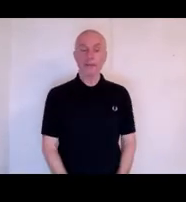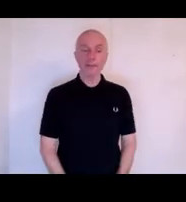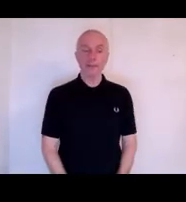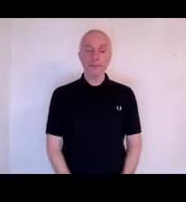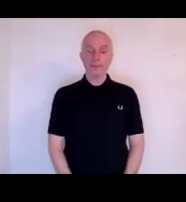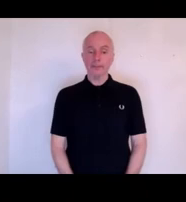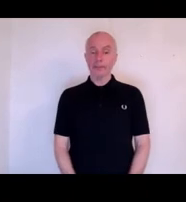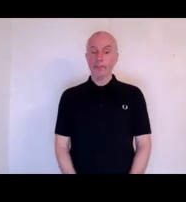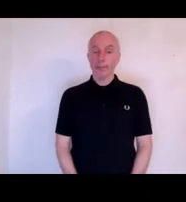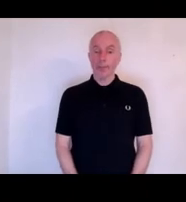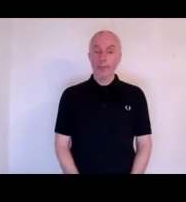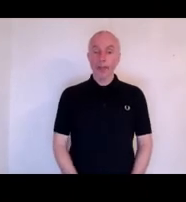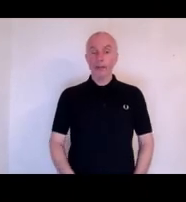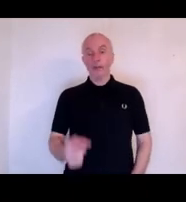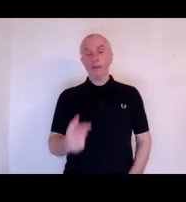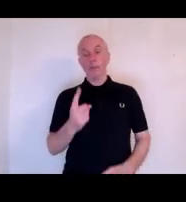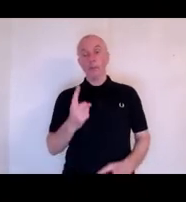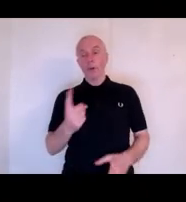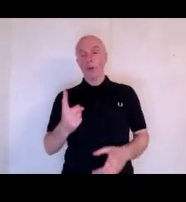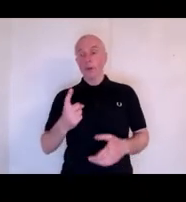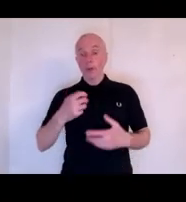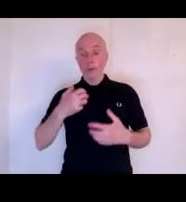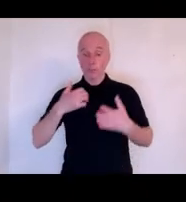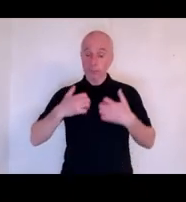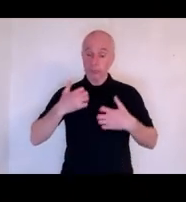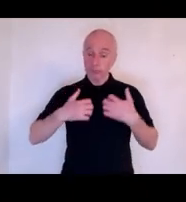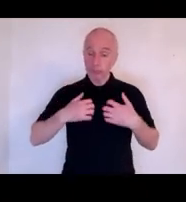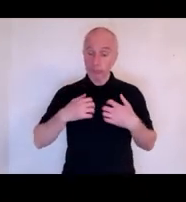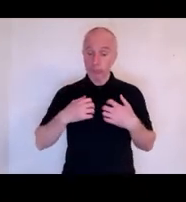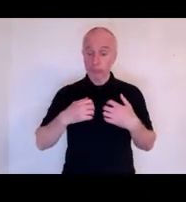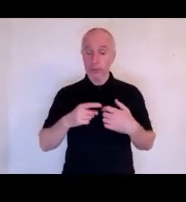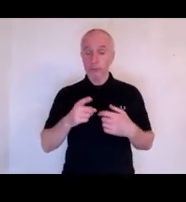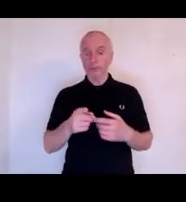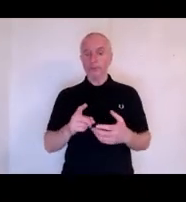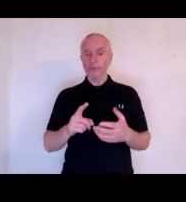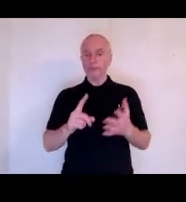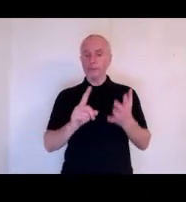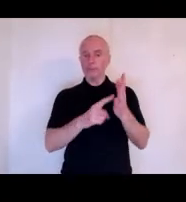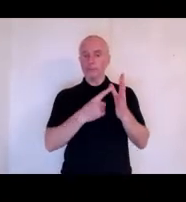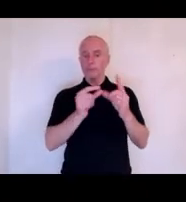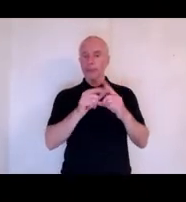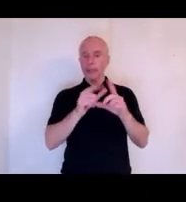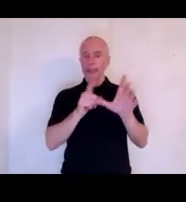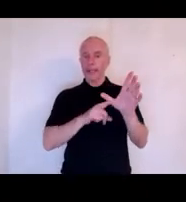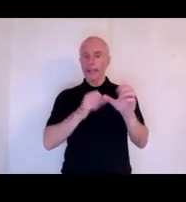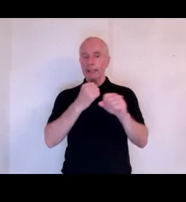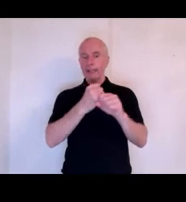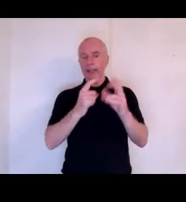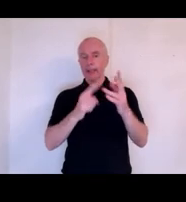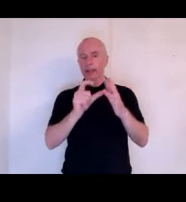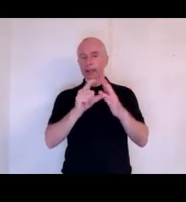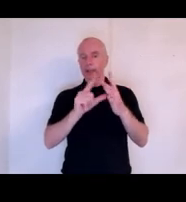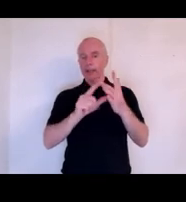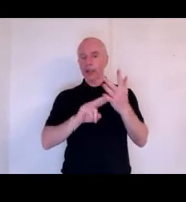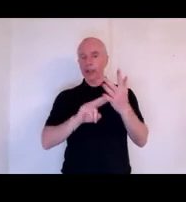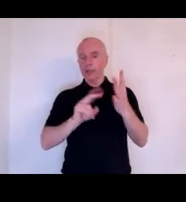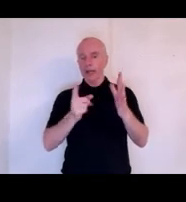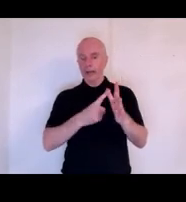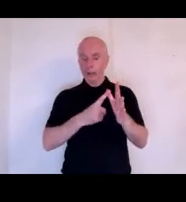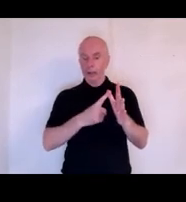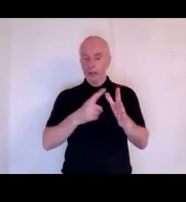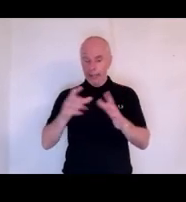that's, I think, always interesting to start with is an experiment that is known as Lady Godiva, which is based out in the US.